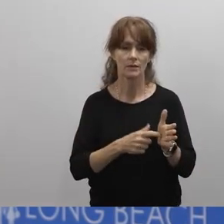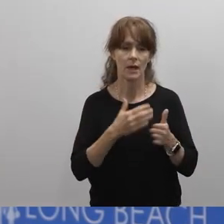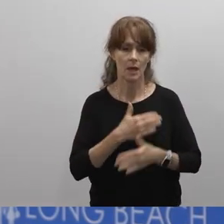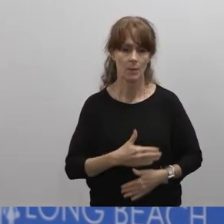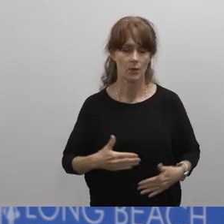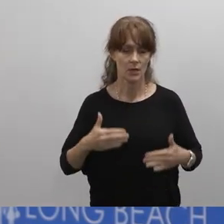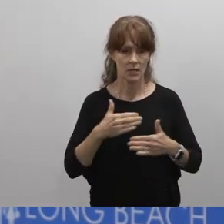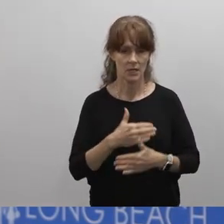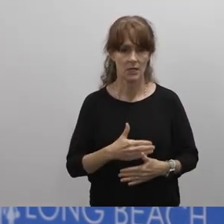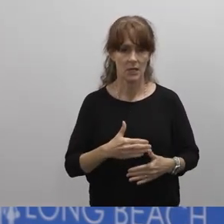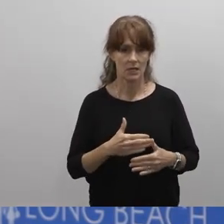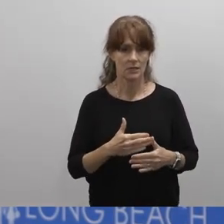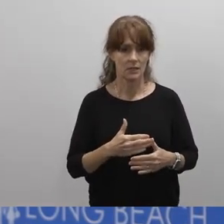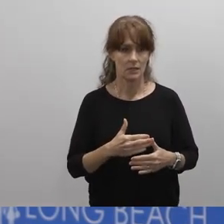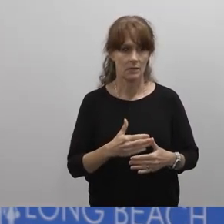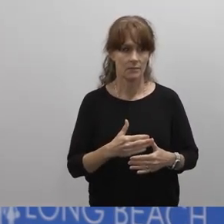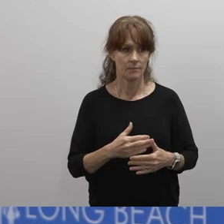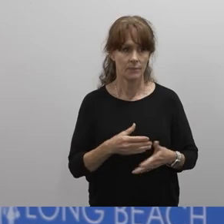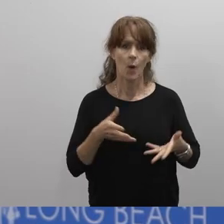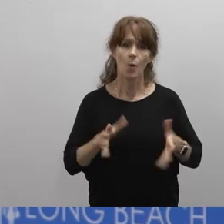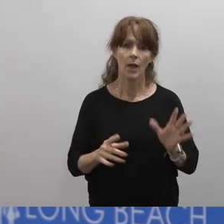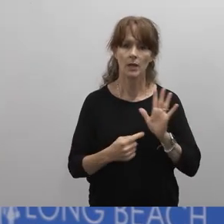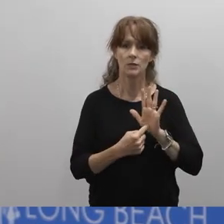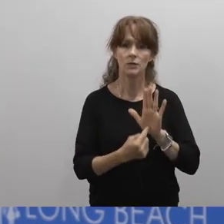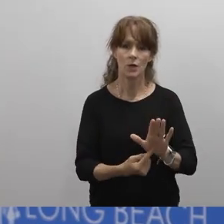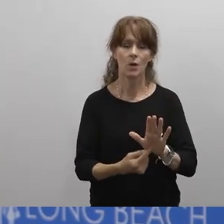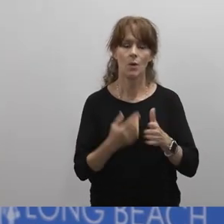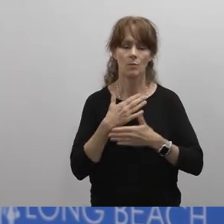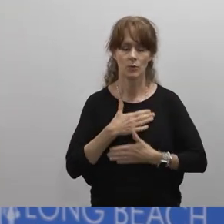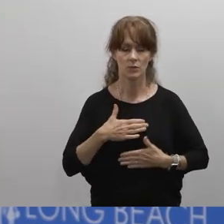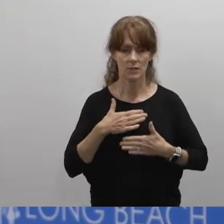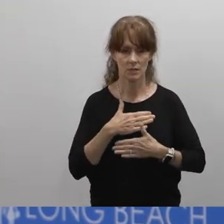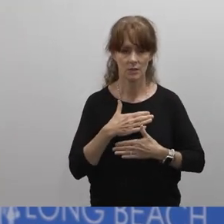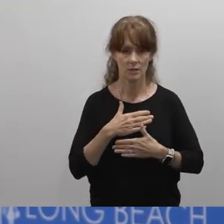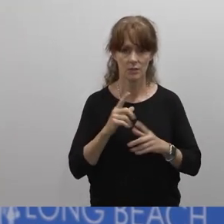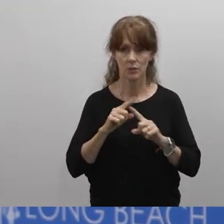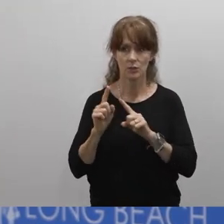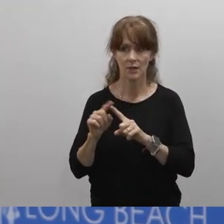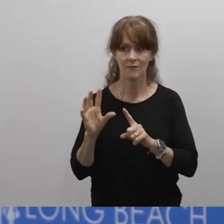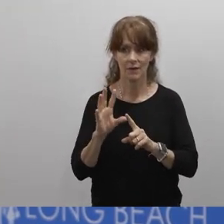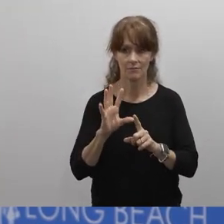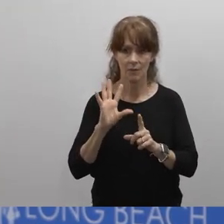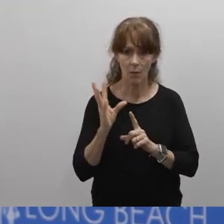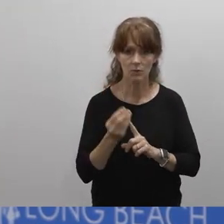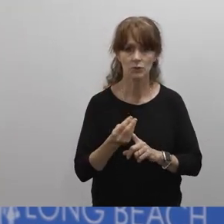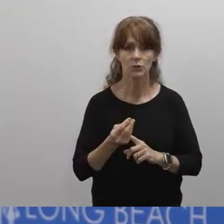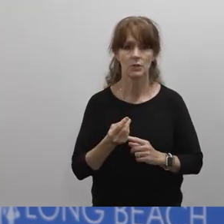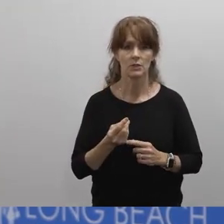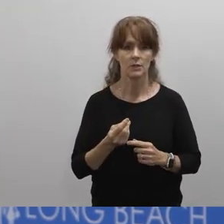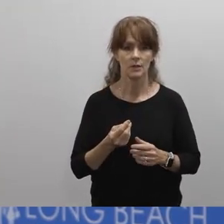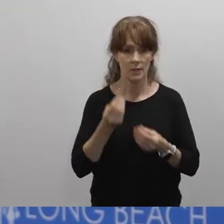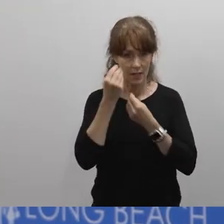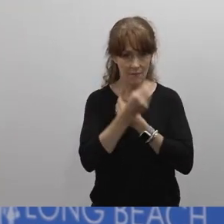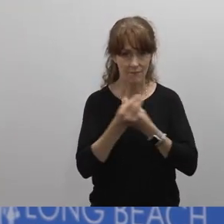appreciation or a way to show appreciation to different cultures, but to inform and educate those.